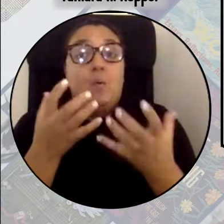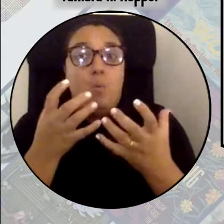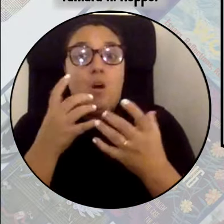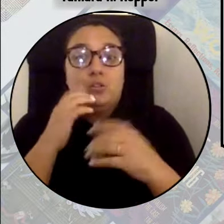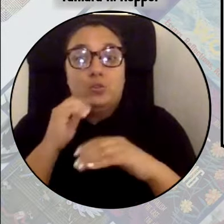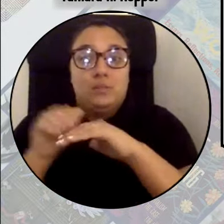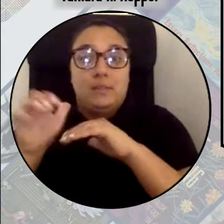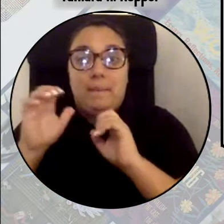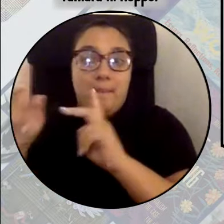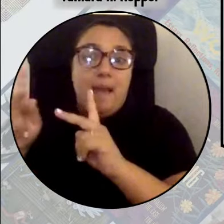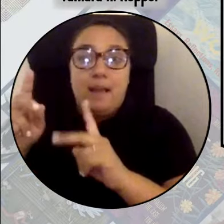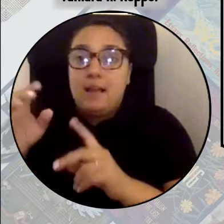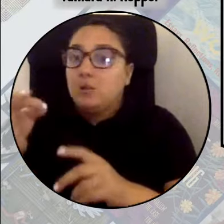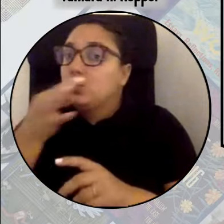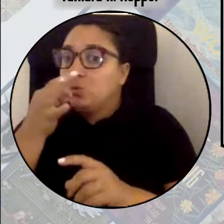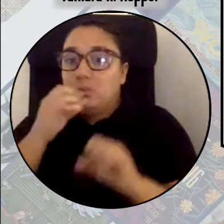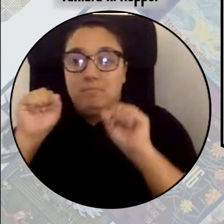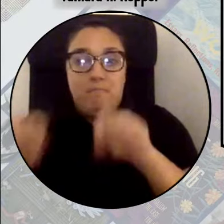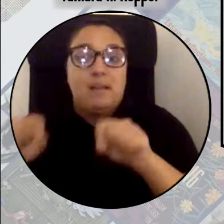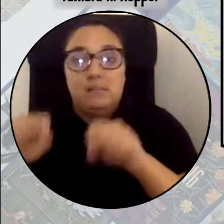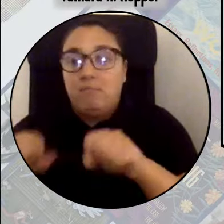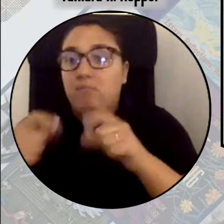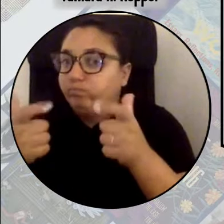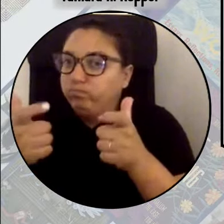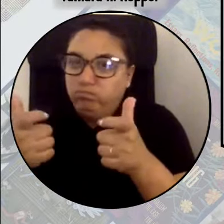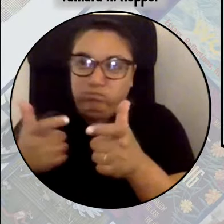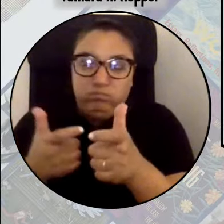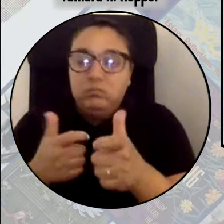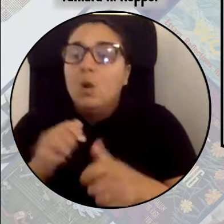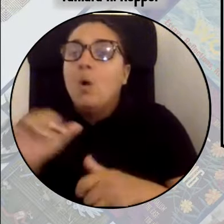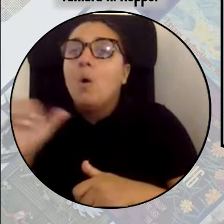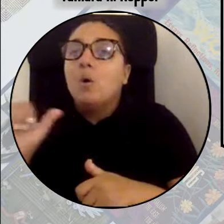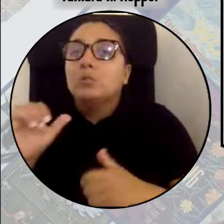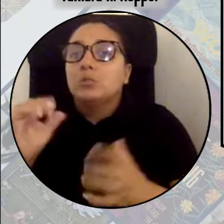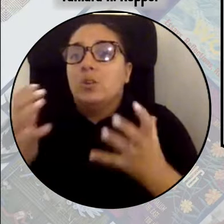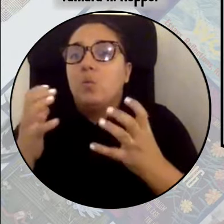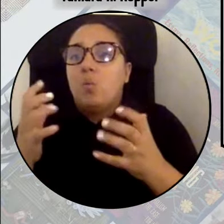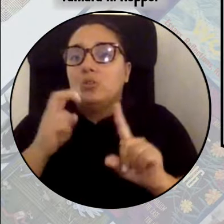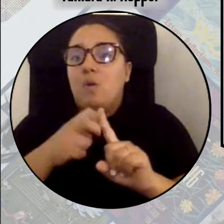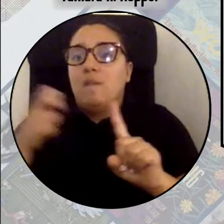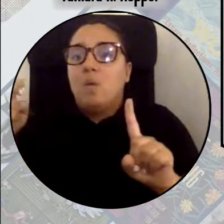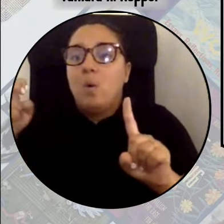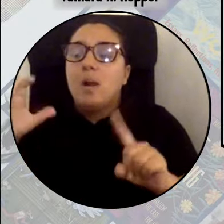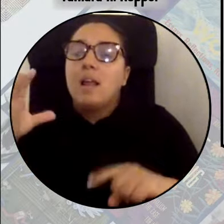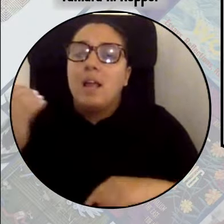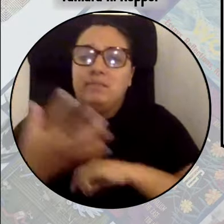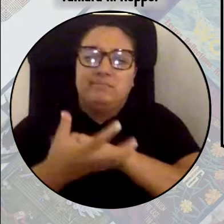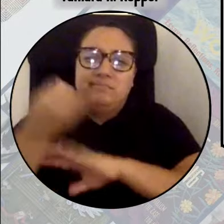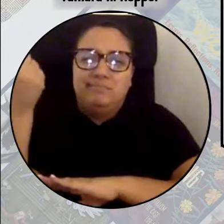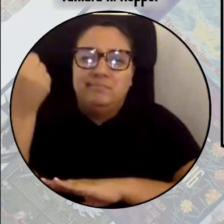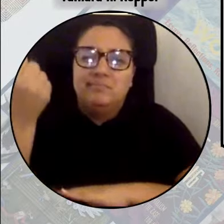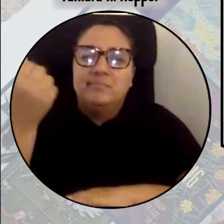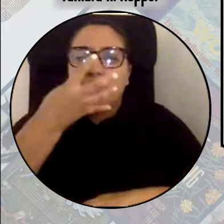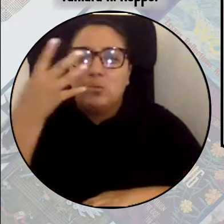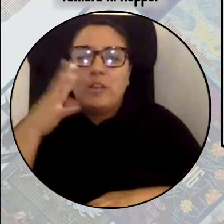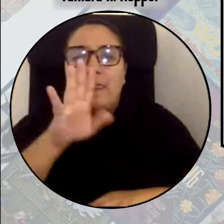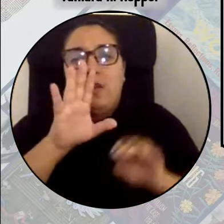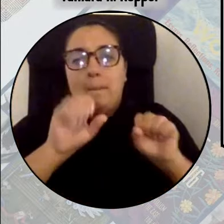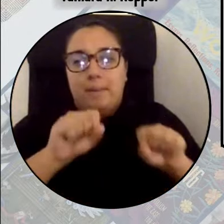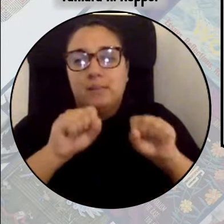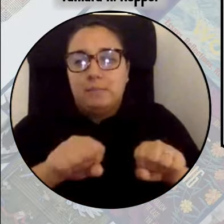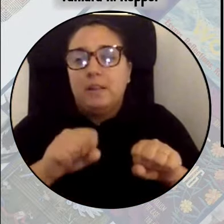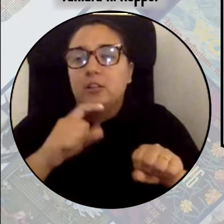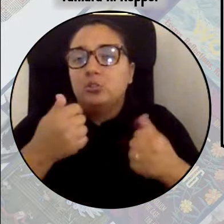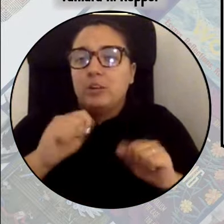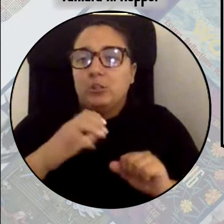to do so to also avoid and also take away immigrants' abilities to try to kind